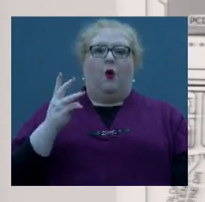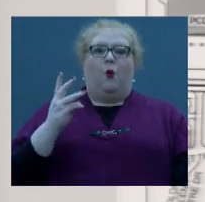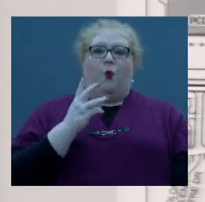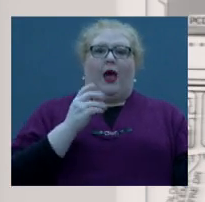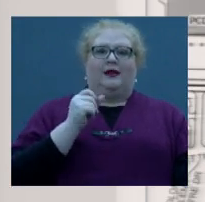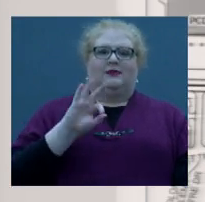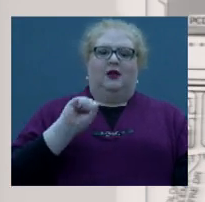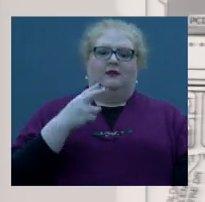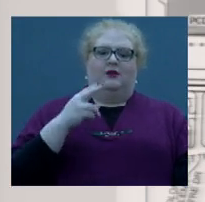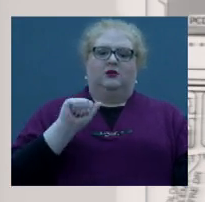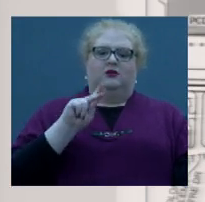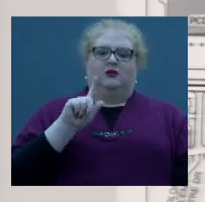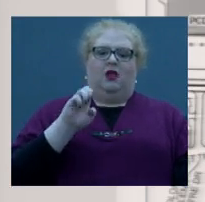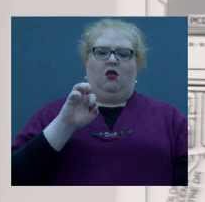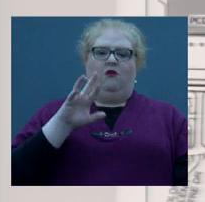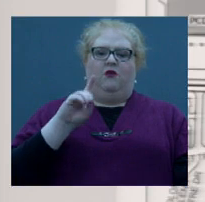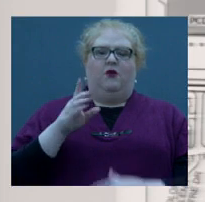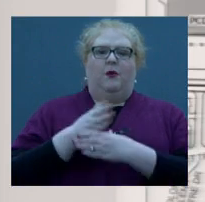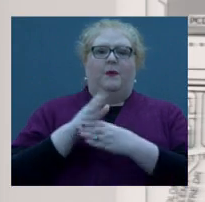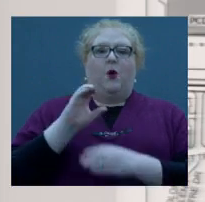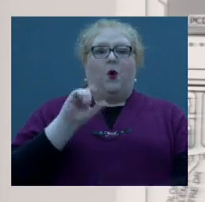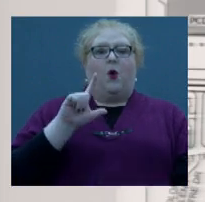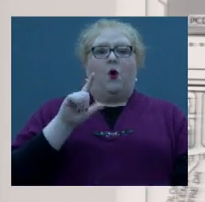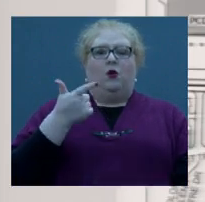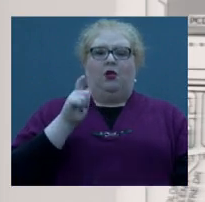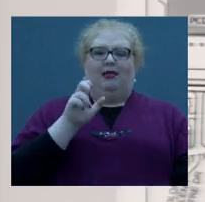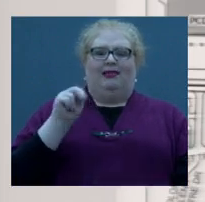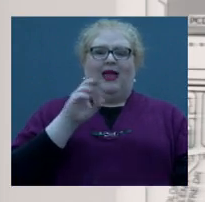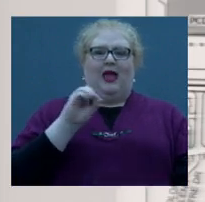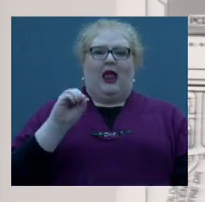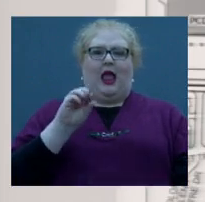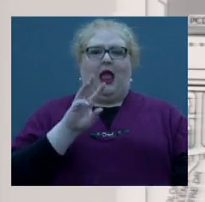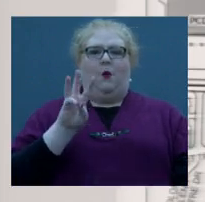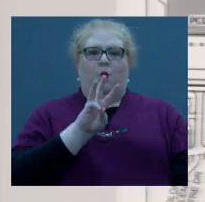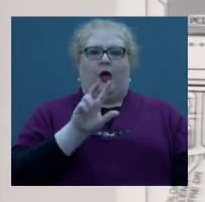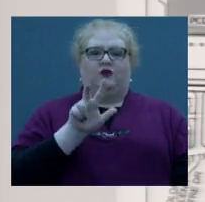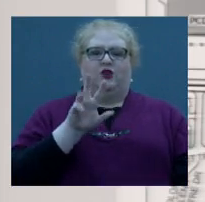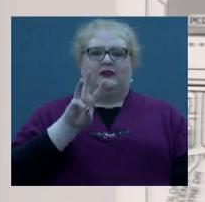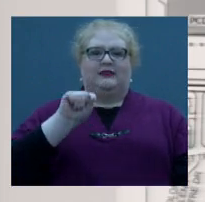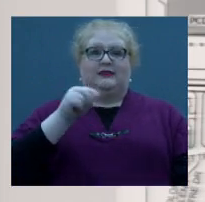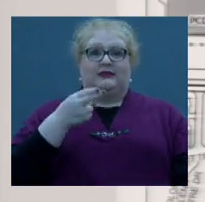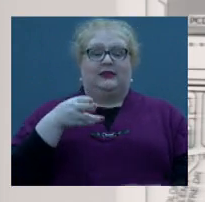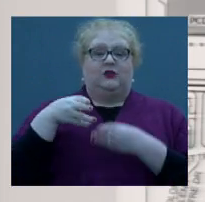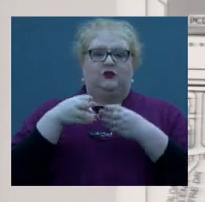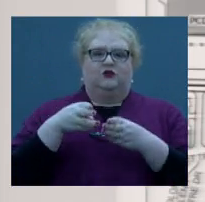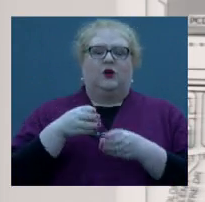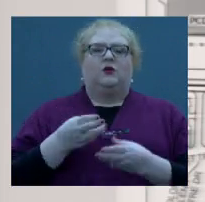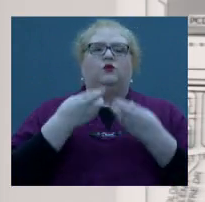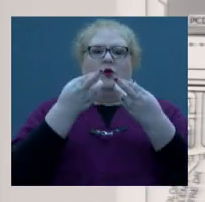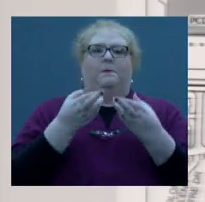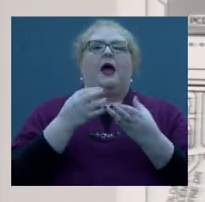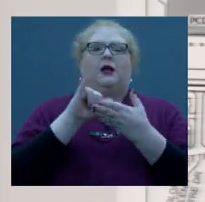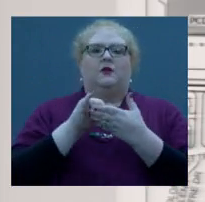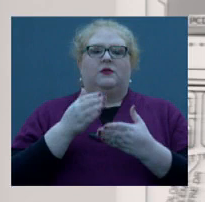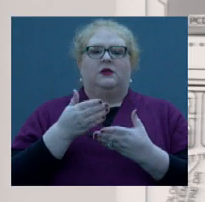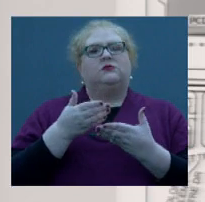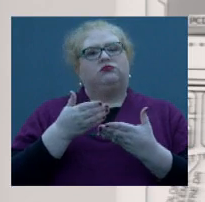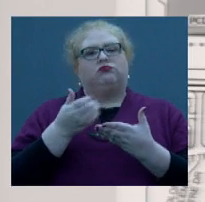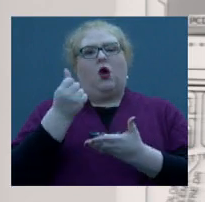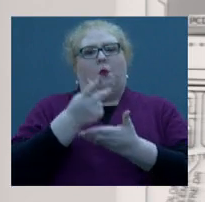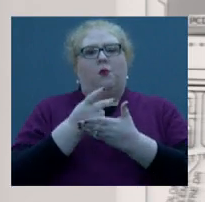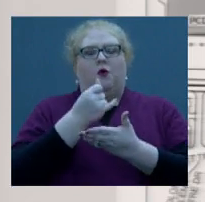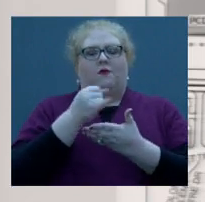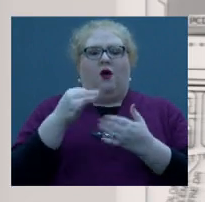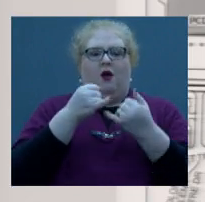Shackelford Road between Colonel Glen Road and West 36th Street. Staff recommends approval of the preliminary plat, site plan, and variance subject